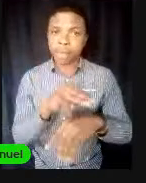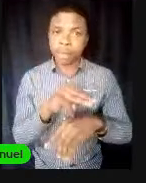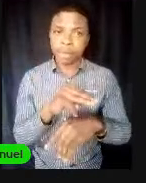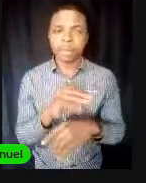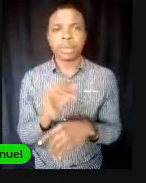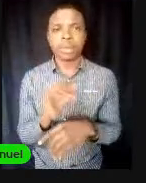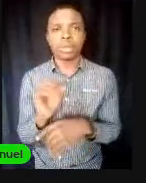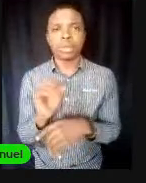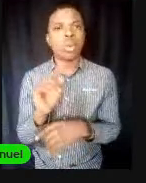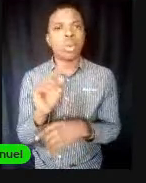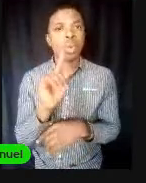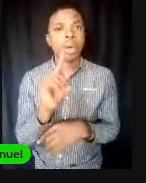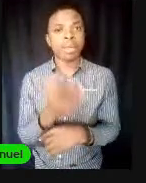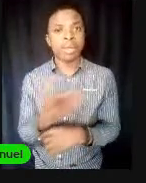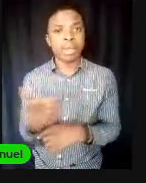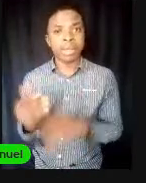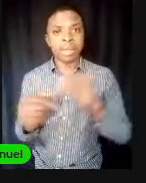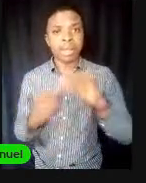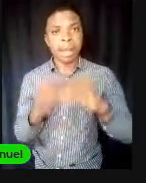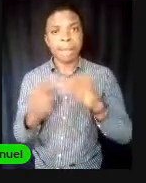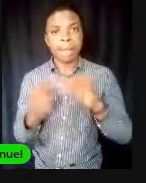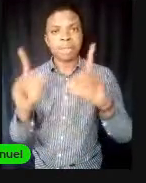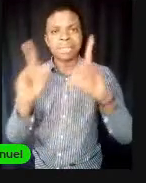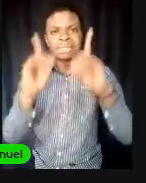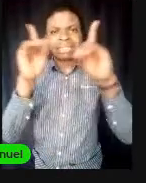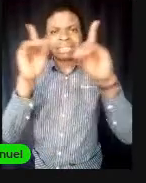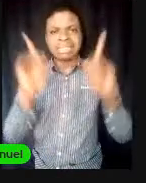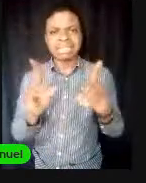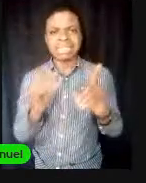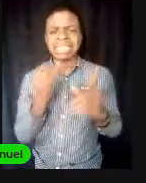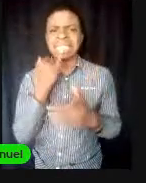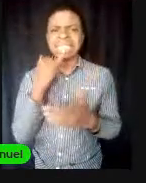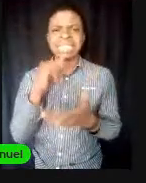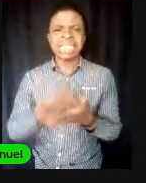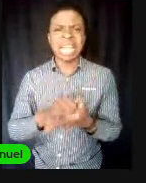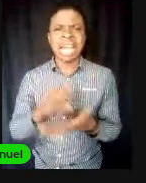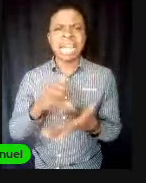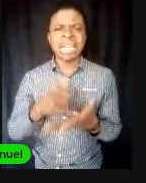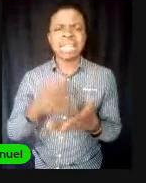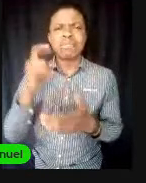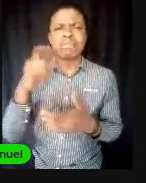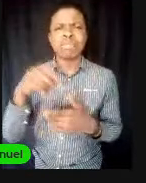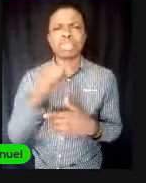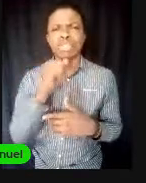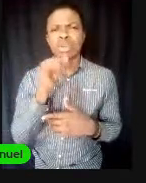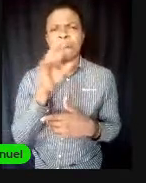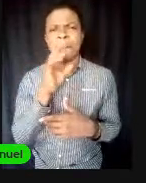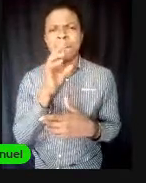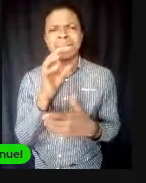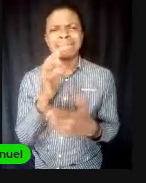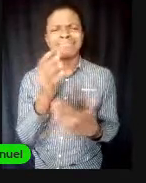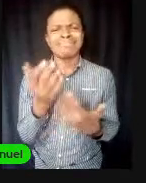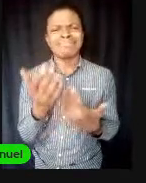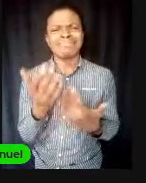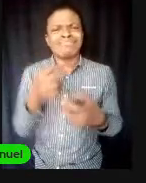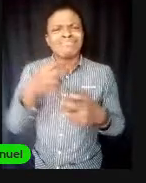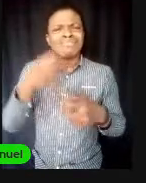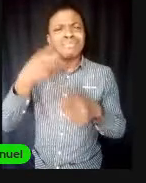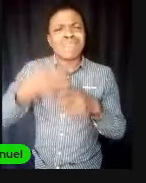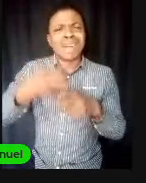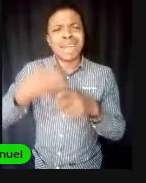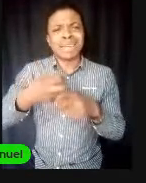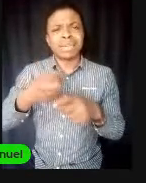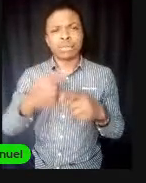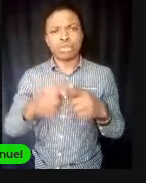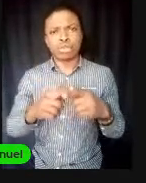message. Okay, it doesn't have to be complicated. It should be simple, that to an extent that when someone sees it, even if